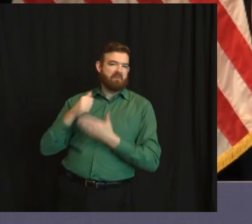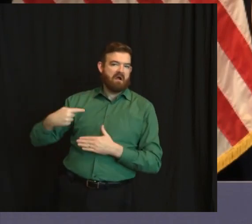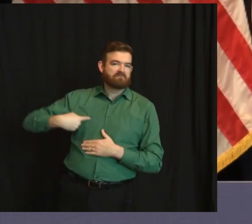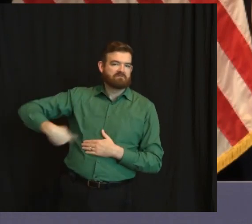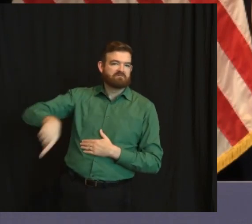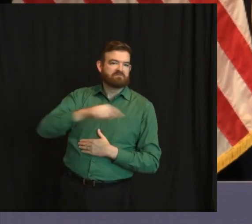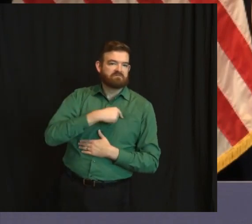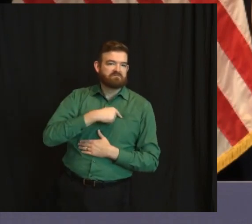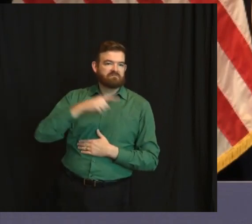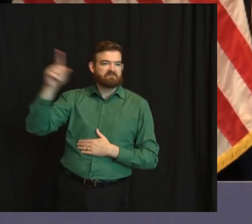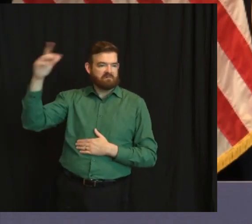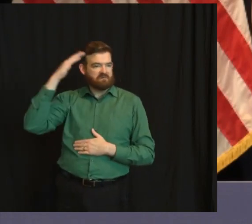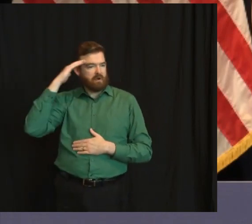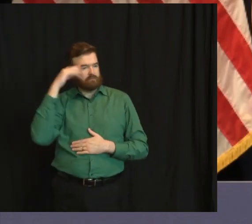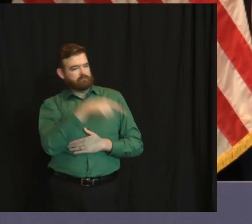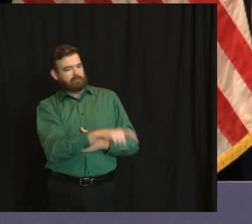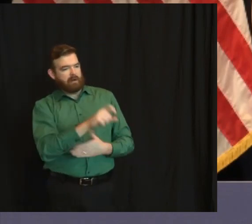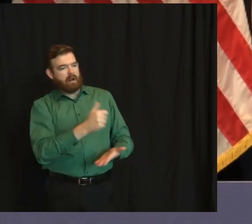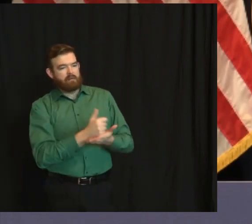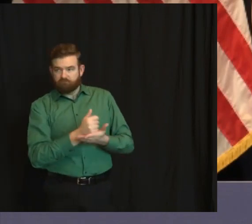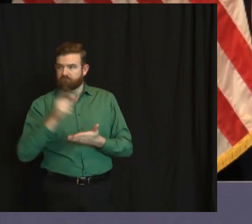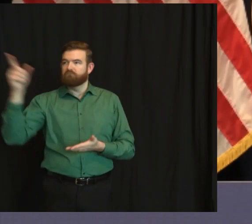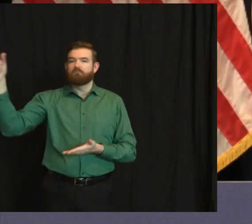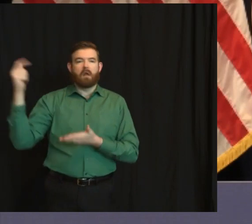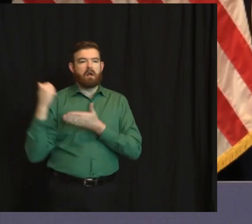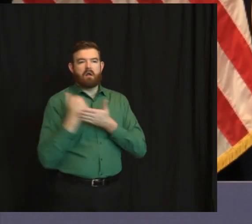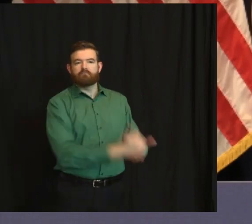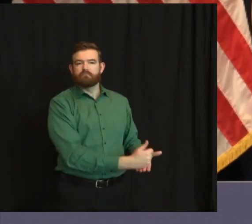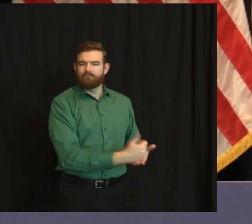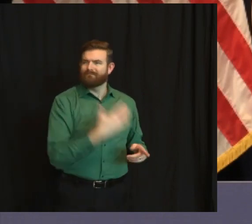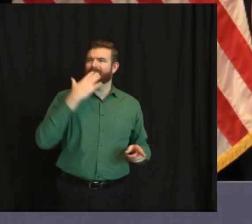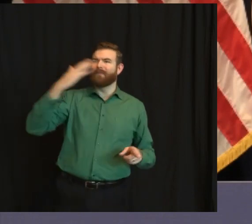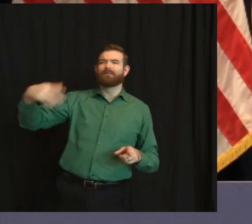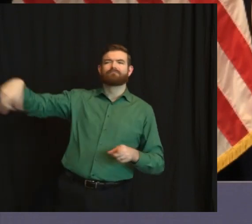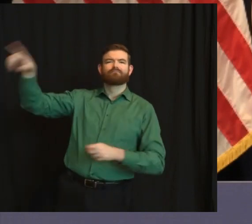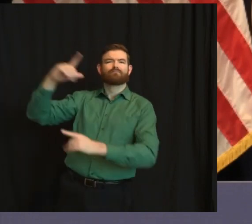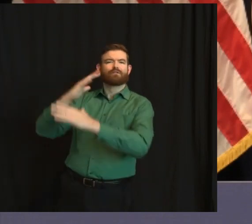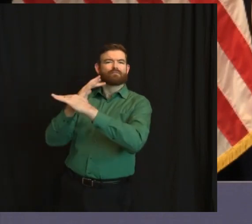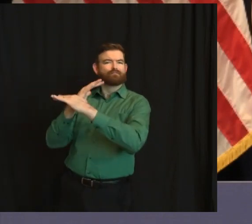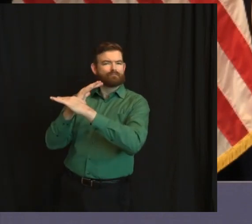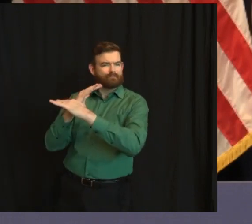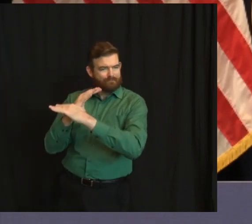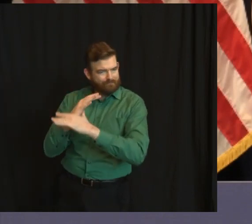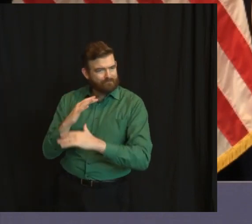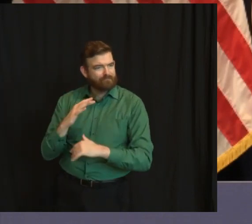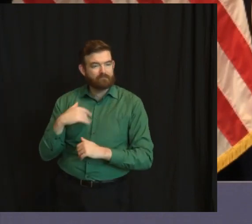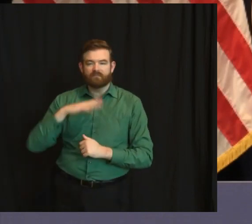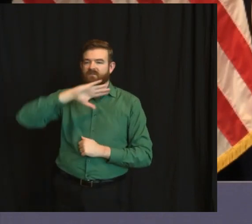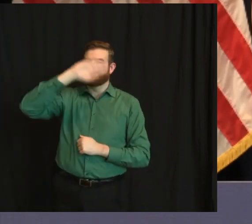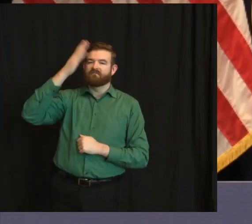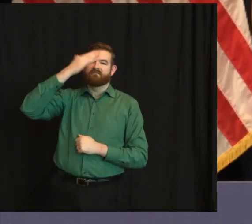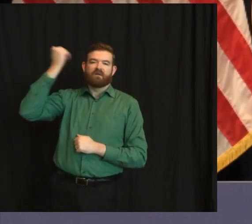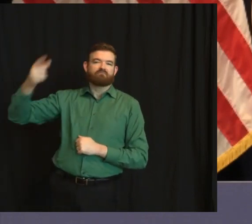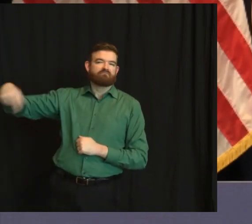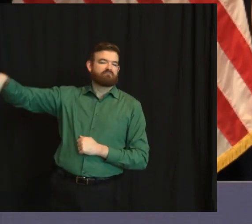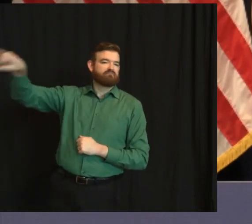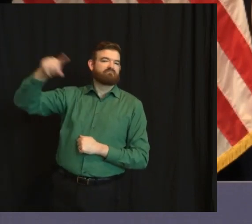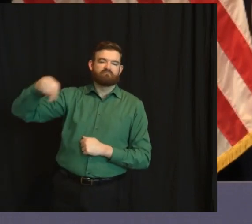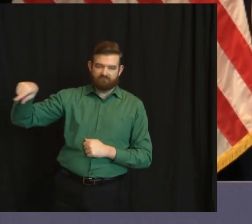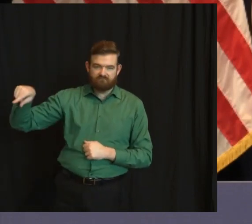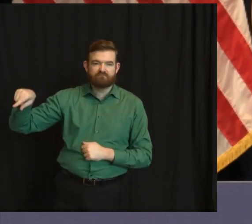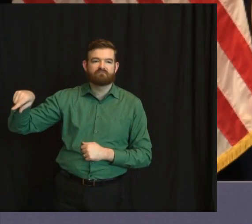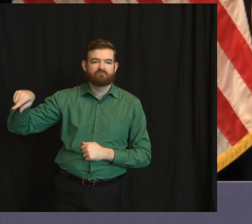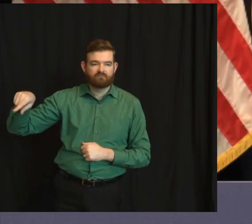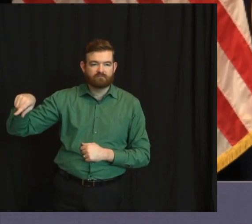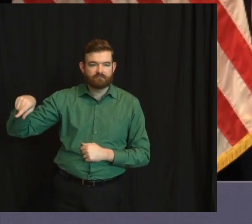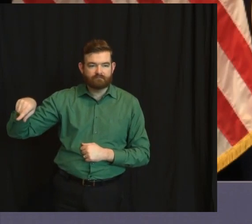hour of need for our state, and we could not be more thankful. And we have long memories. We will never forget it. We're going to start over here, Brendan, with John.